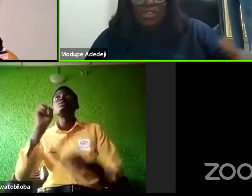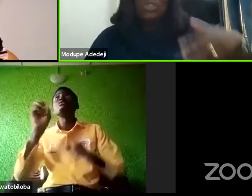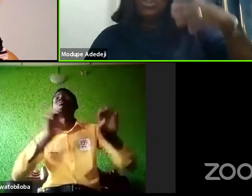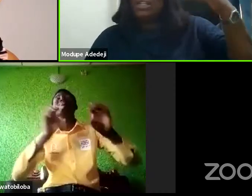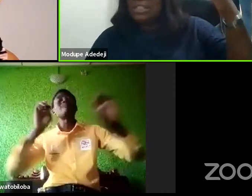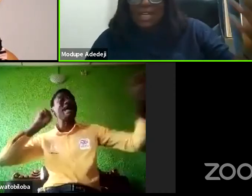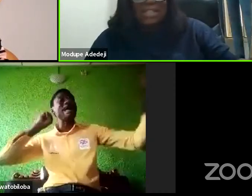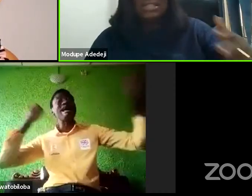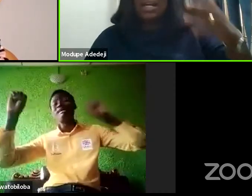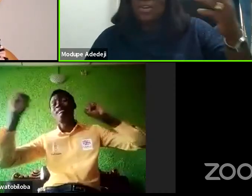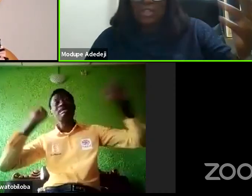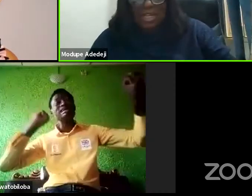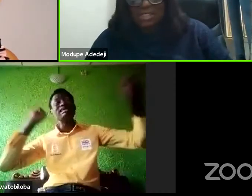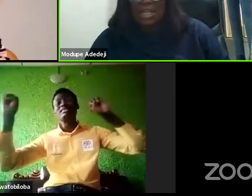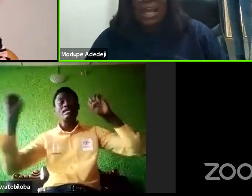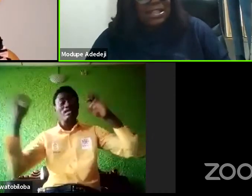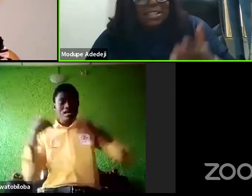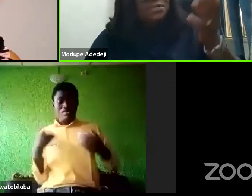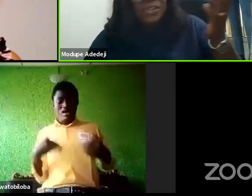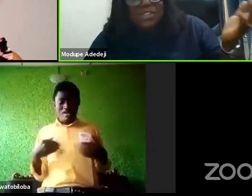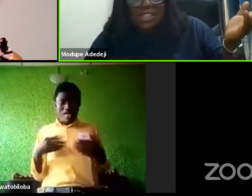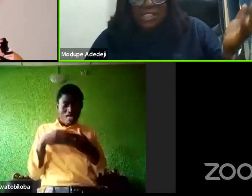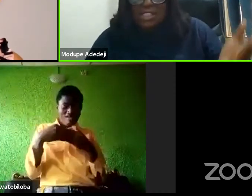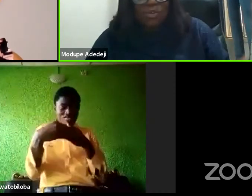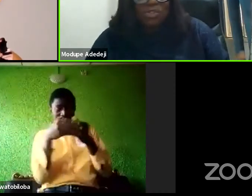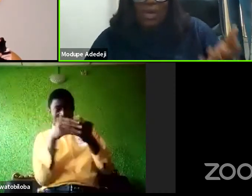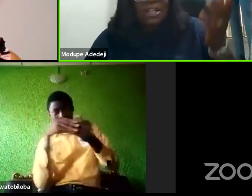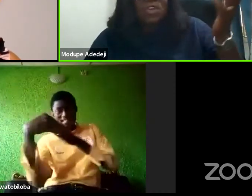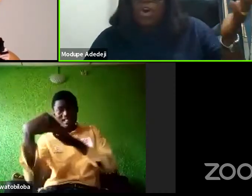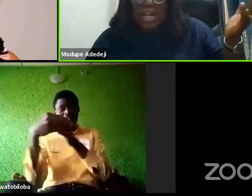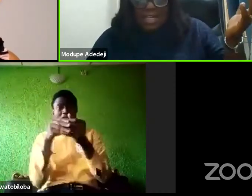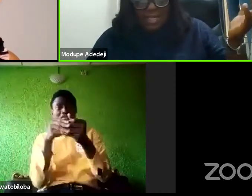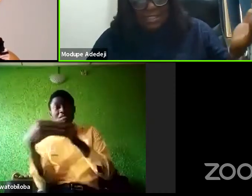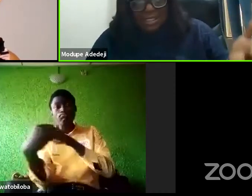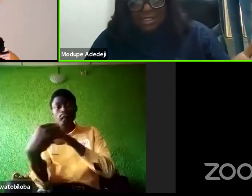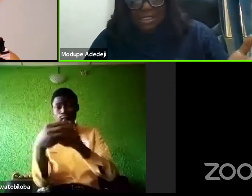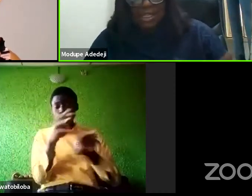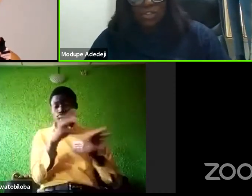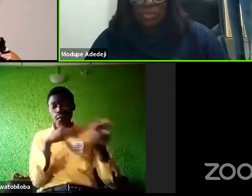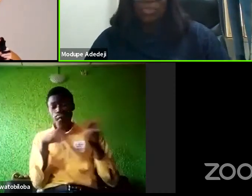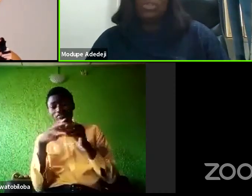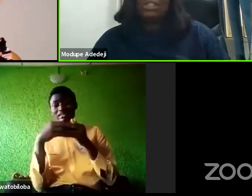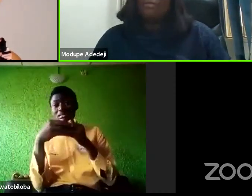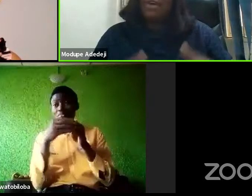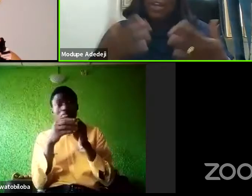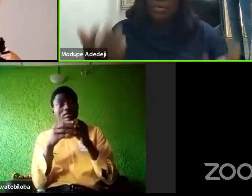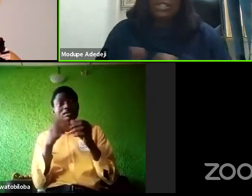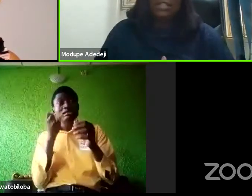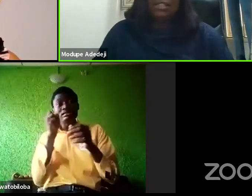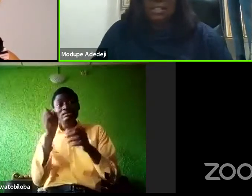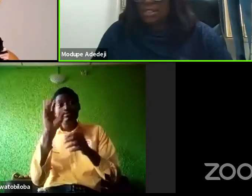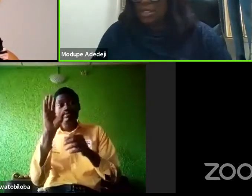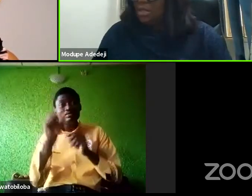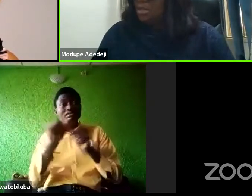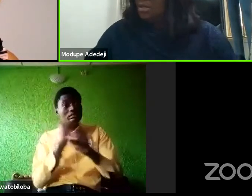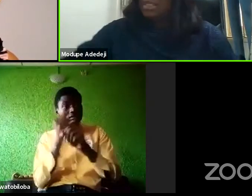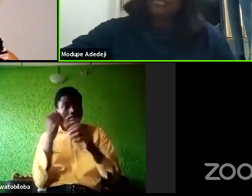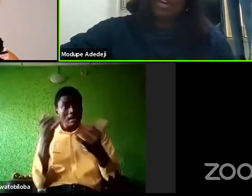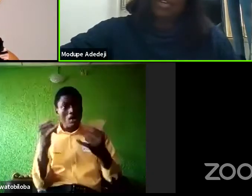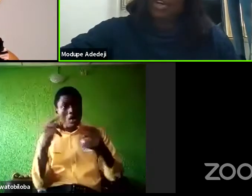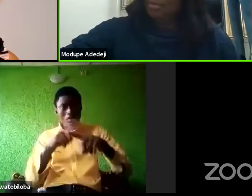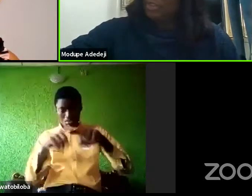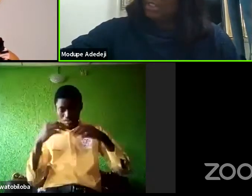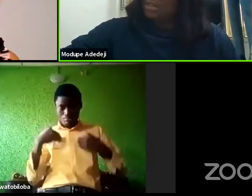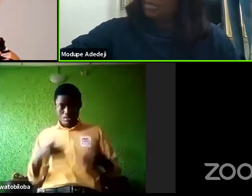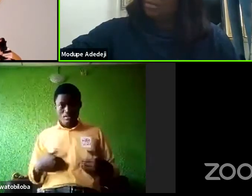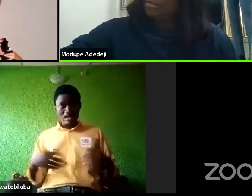lifestyle modification exercises and all that. And she's 50. She looks quite younger than that age, So these are very important things. They